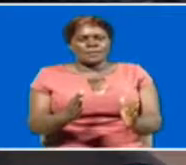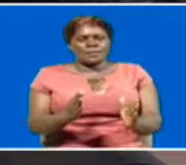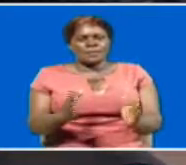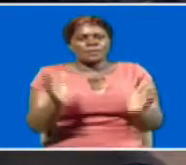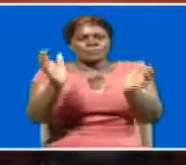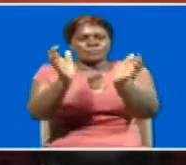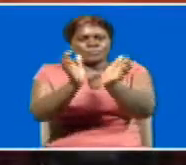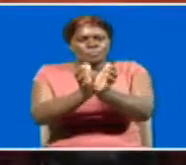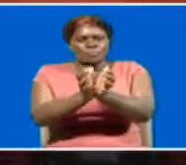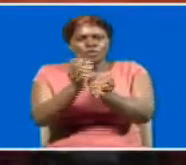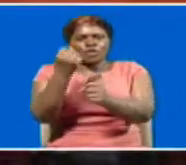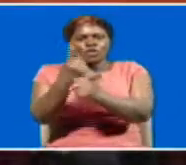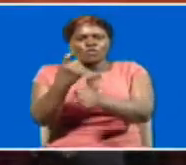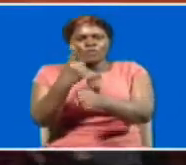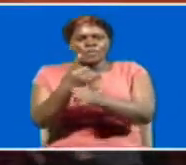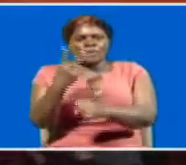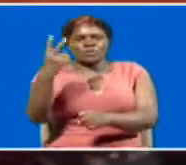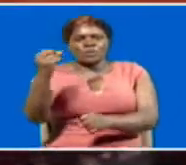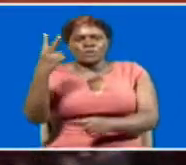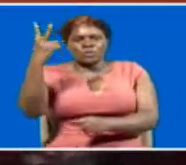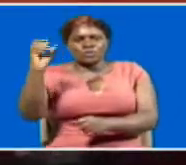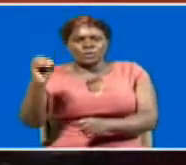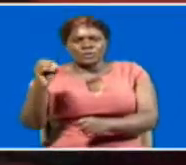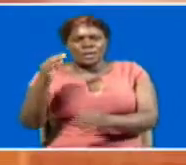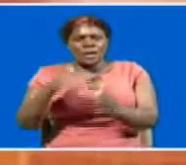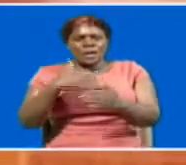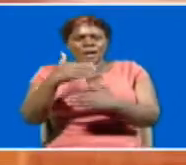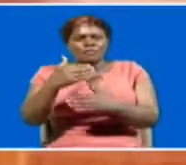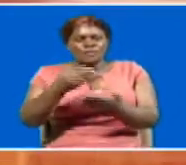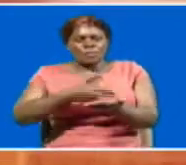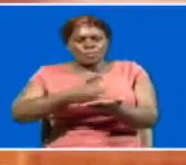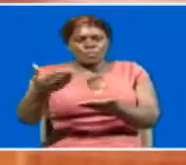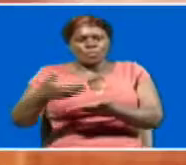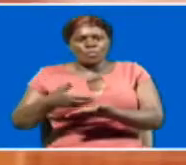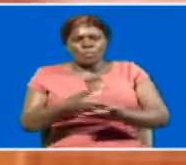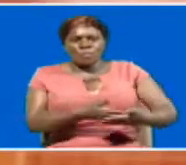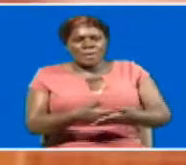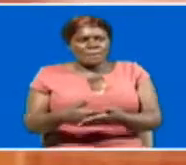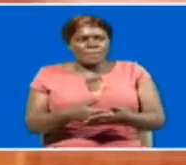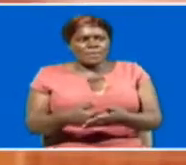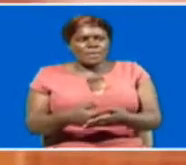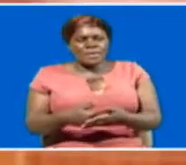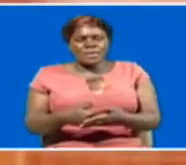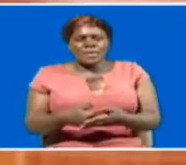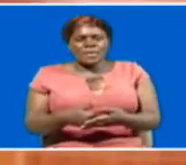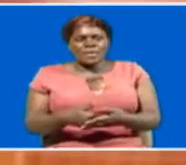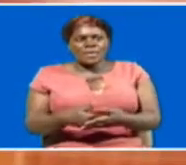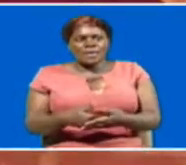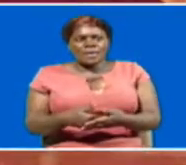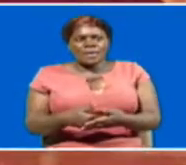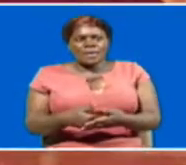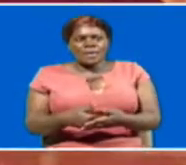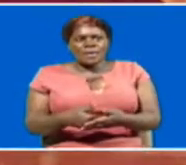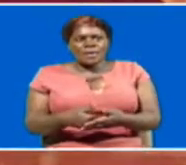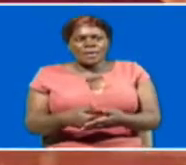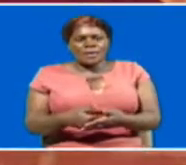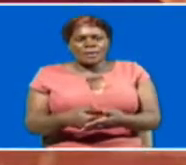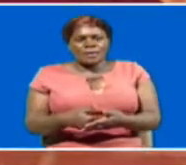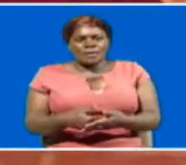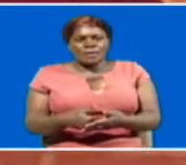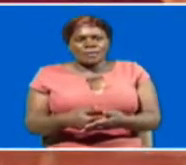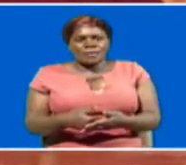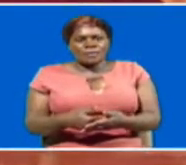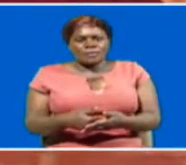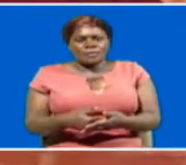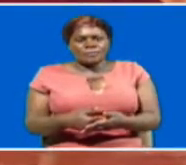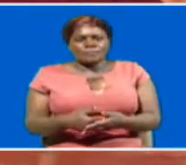were arrested in November of the year 2020 after they sold three children to a woman named Rose, who was on undercover mission for